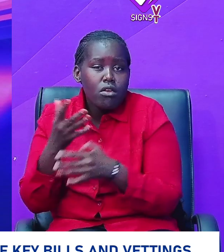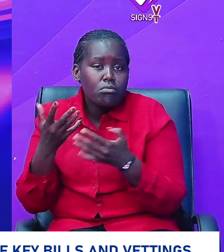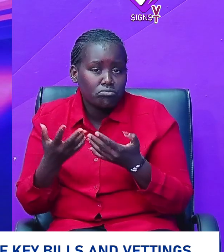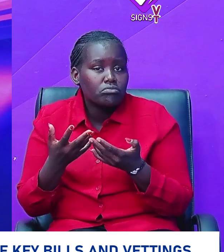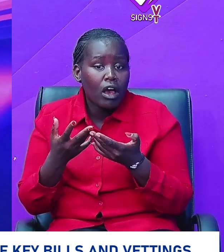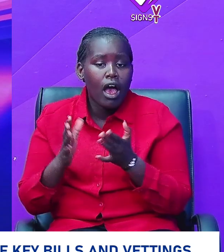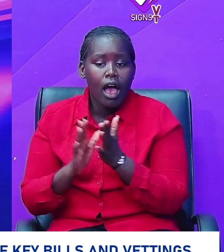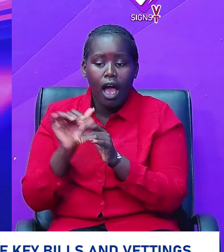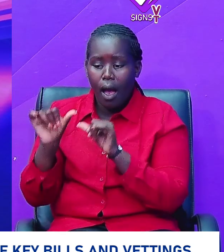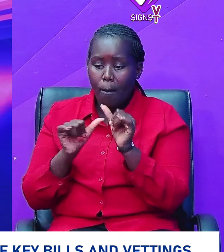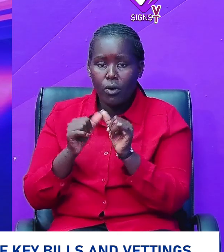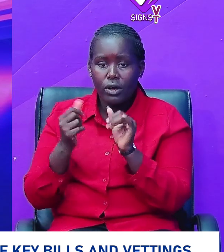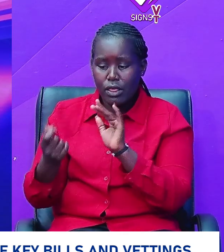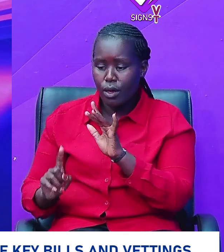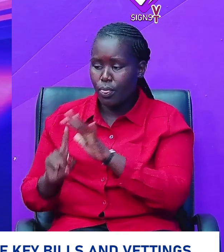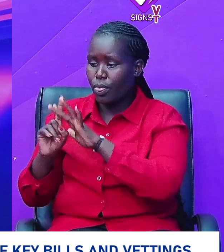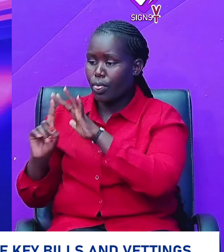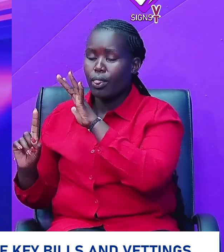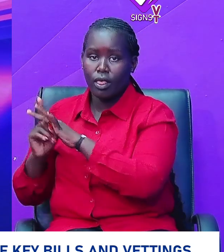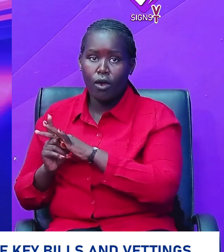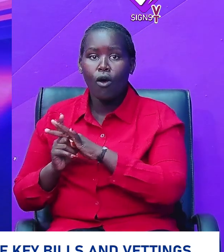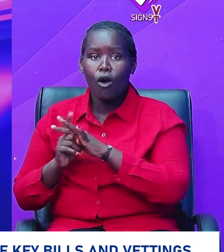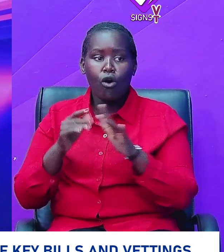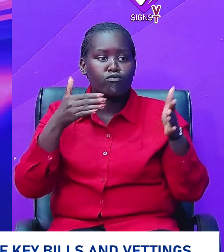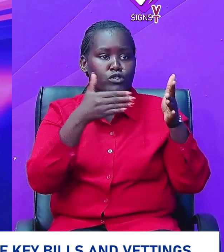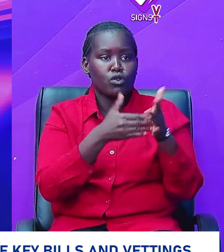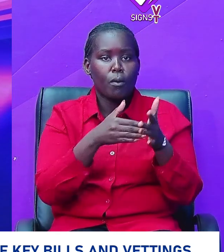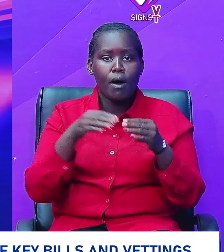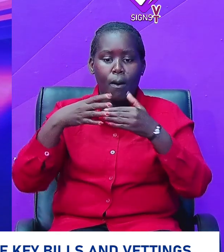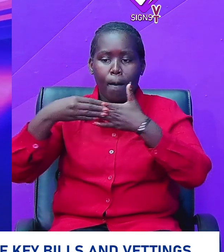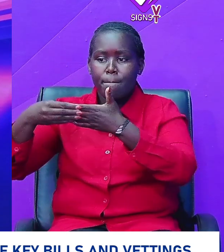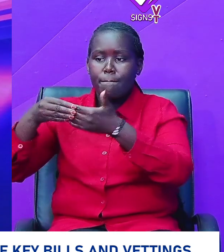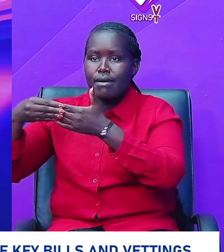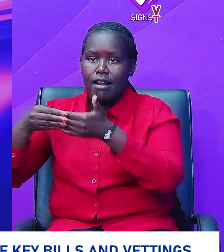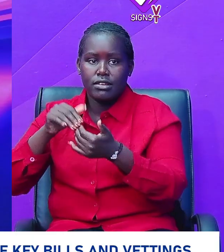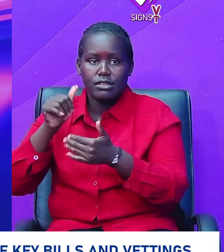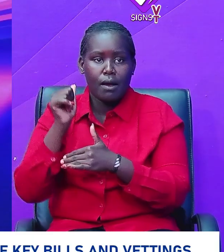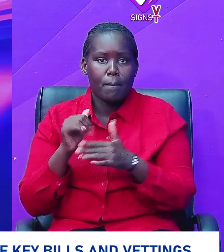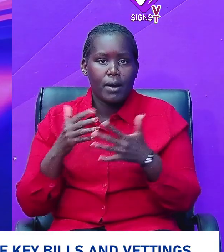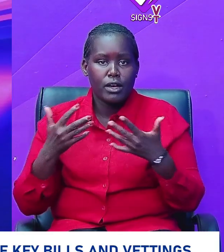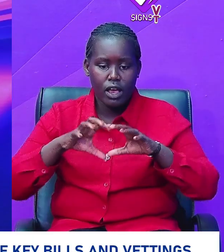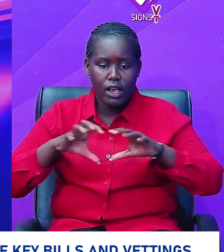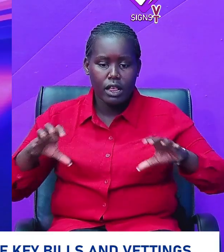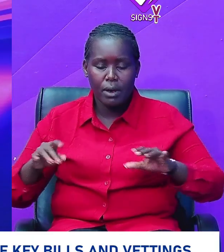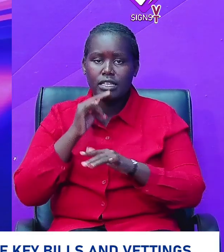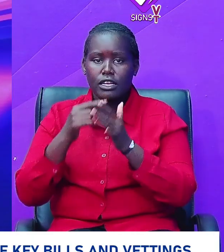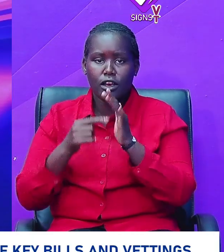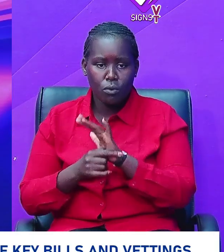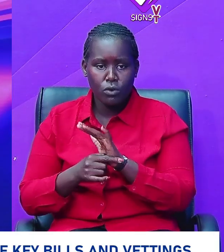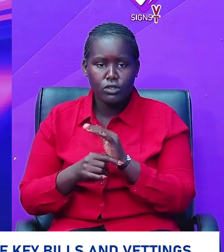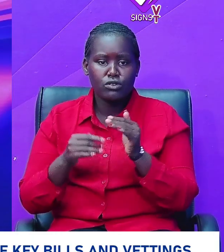over the re-emergence of banned plastic bags in the market, vowing to impose